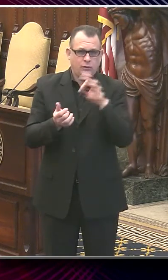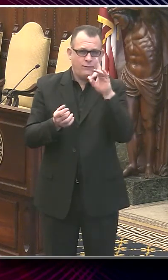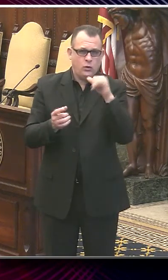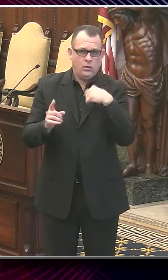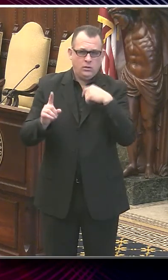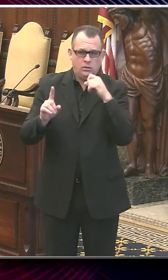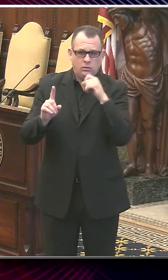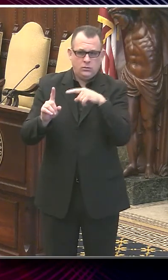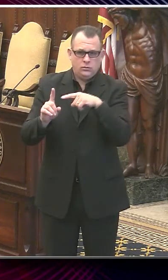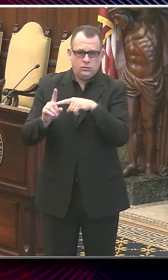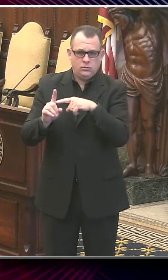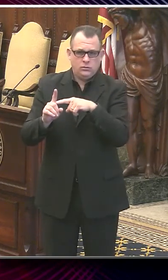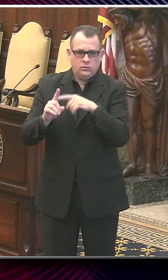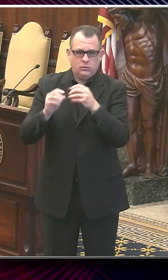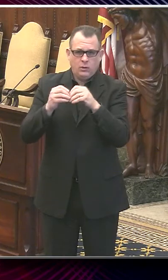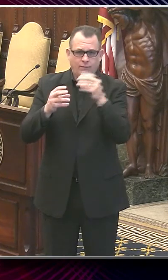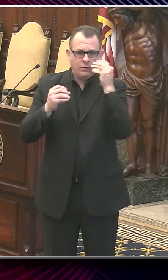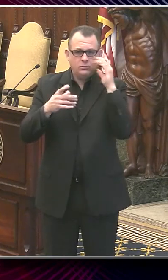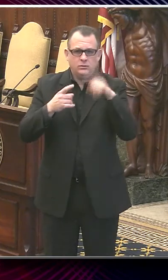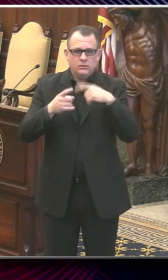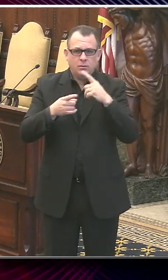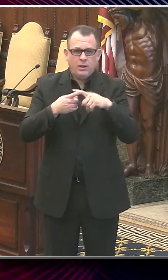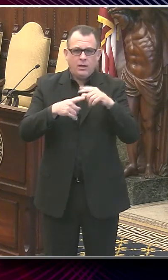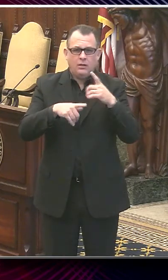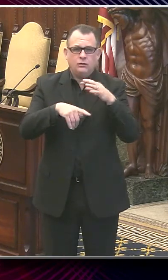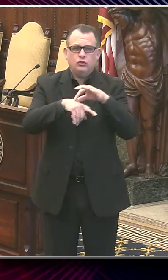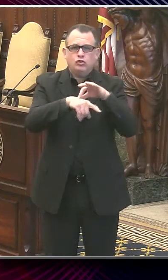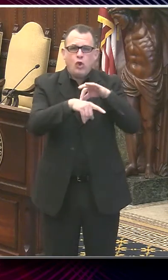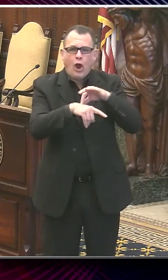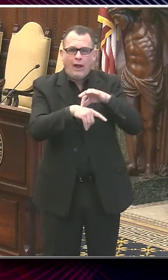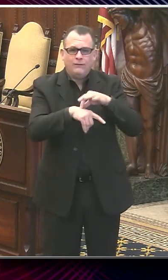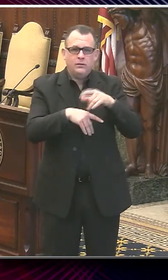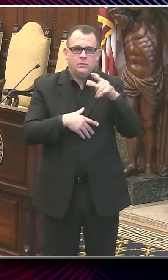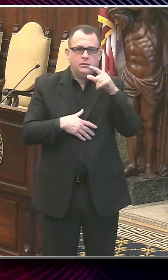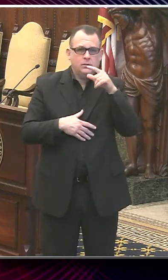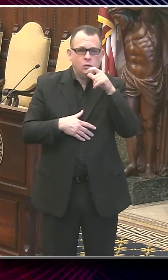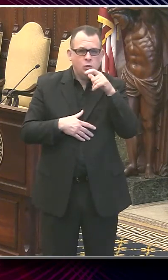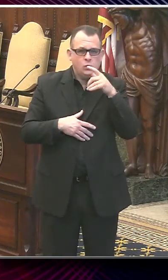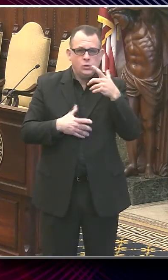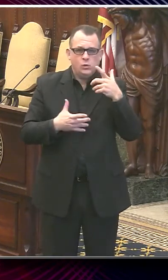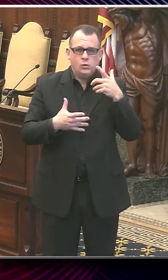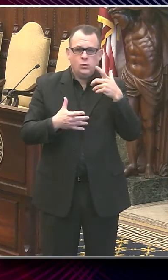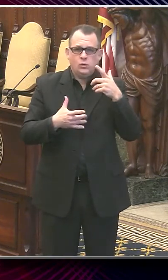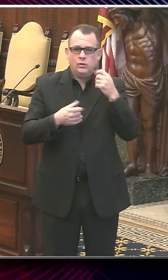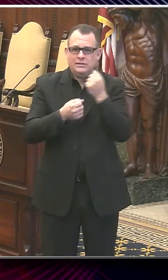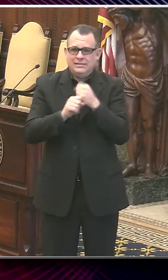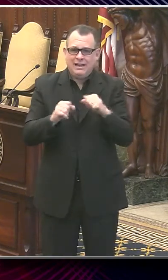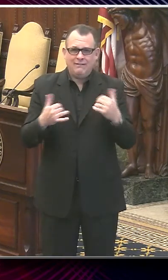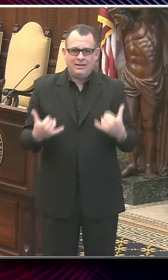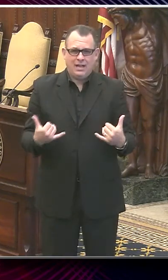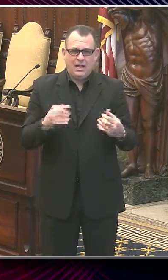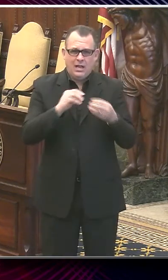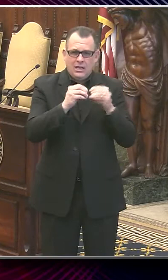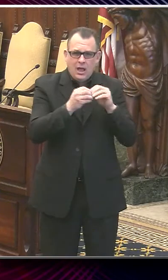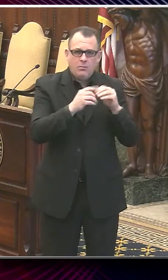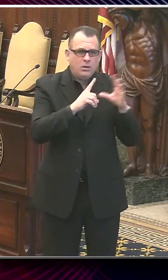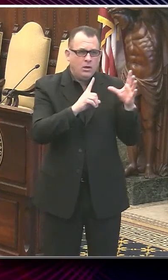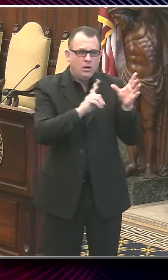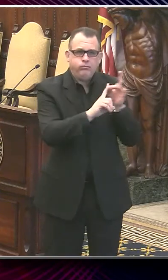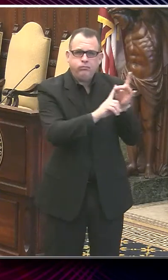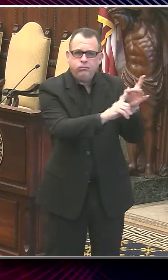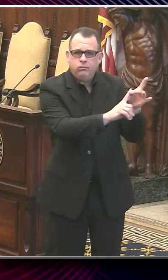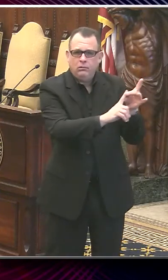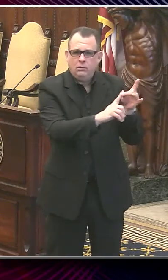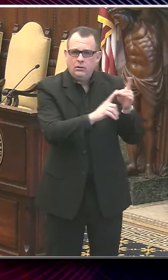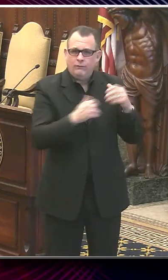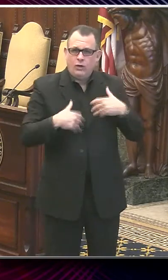any more information on demographics regarding who is getting sick now? Any information on this? New cases are coming up. Are we talking younger